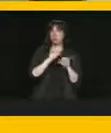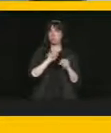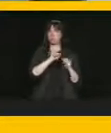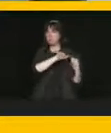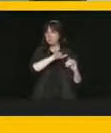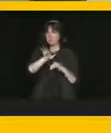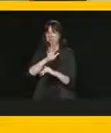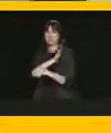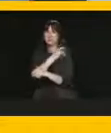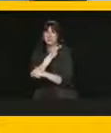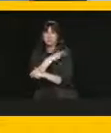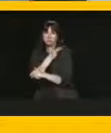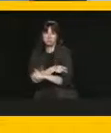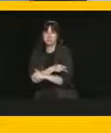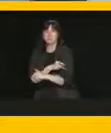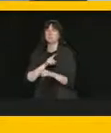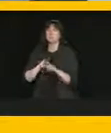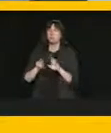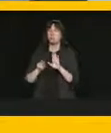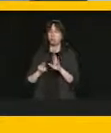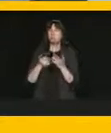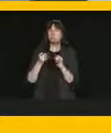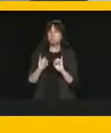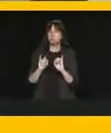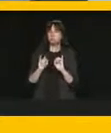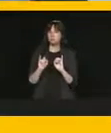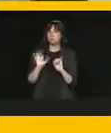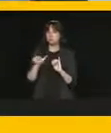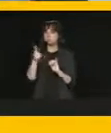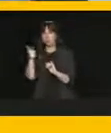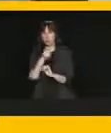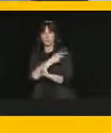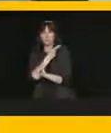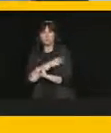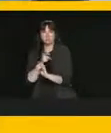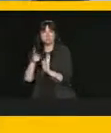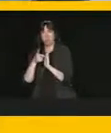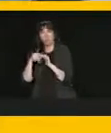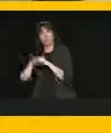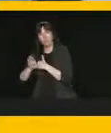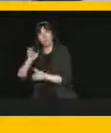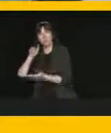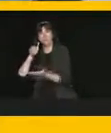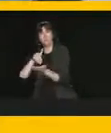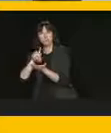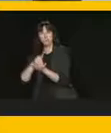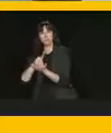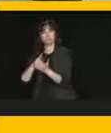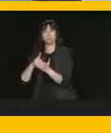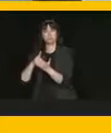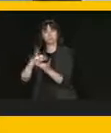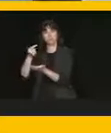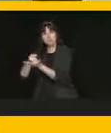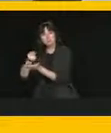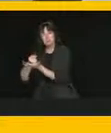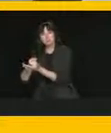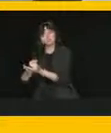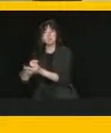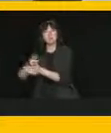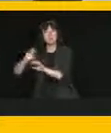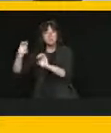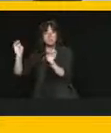cope, we know that there are also people who need special treatments that have to go to hospital for